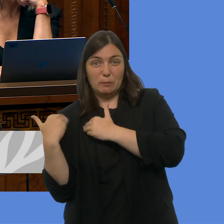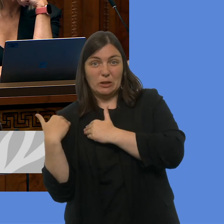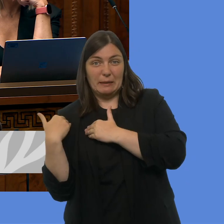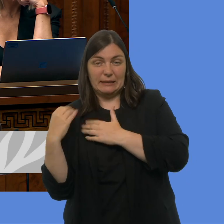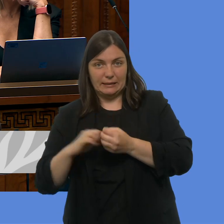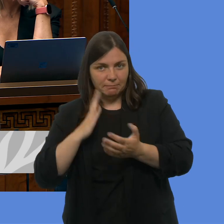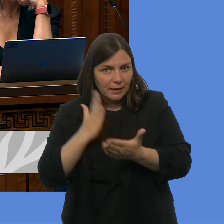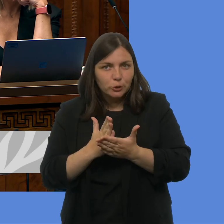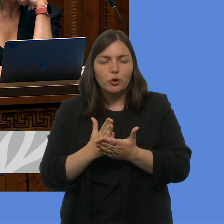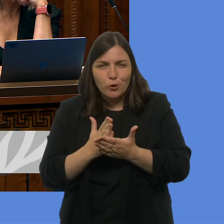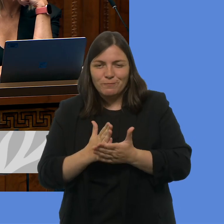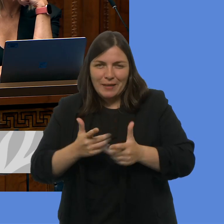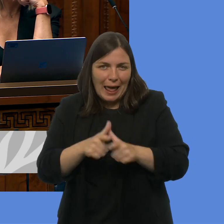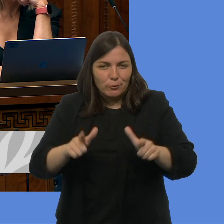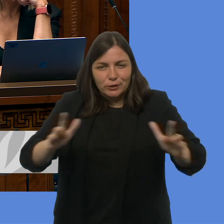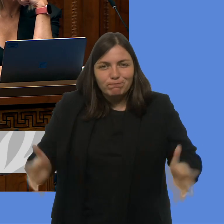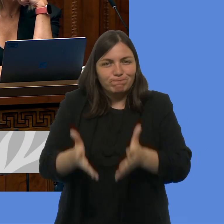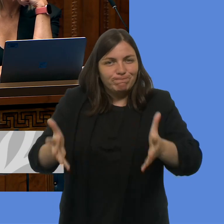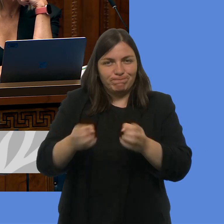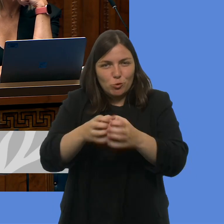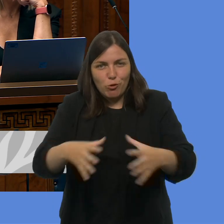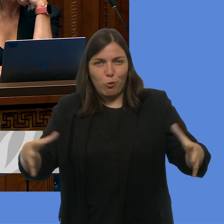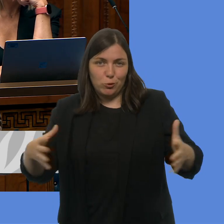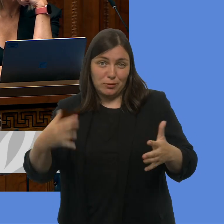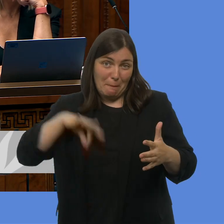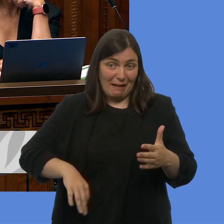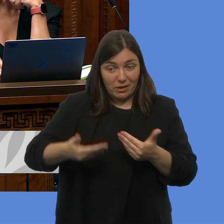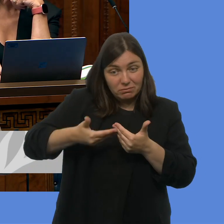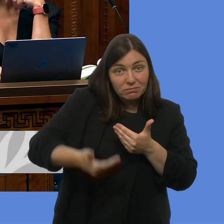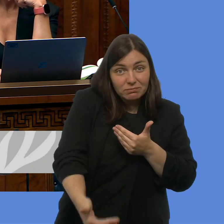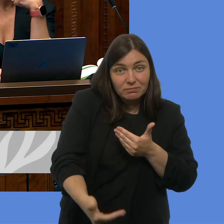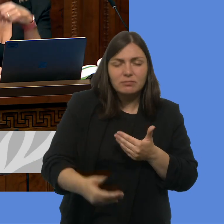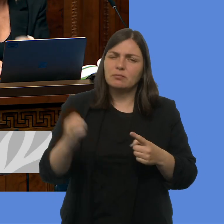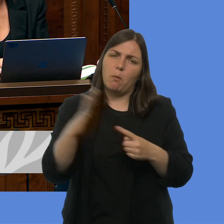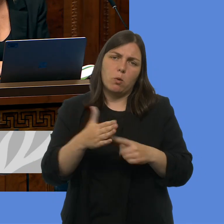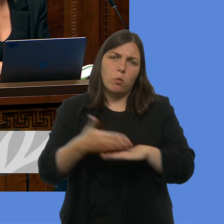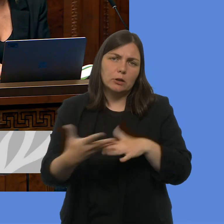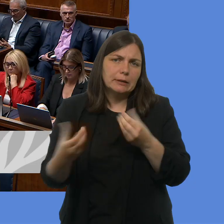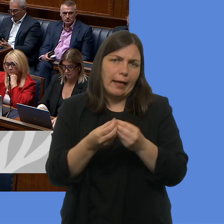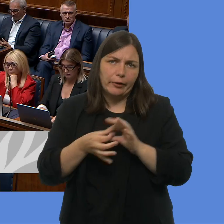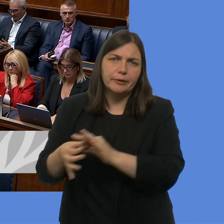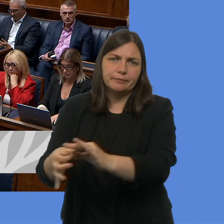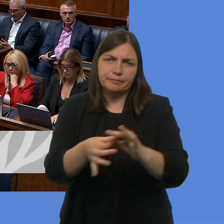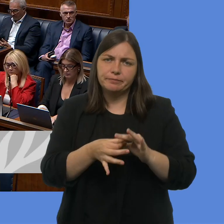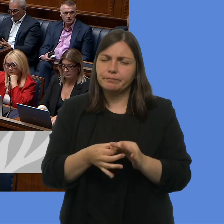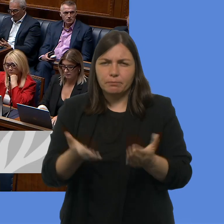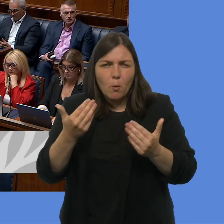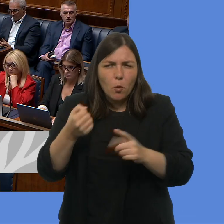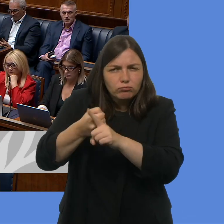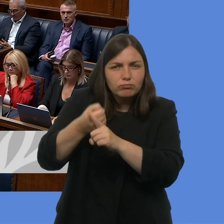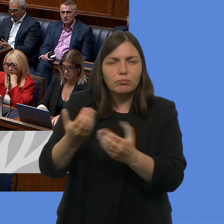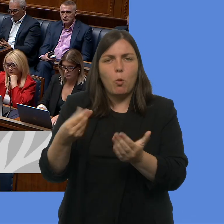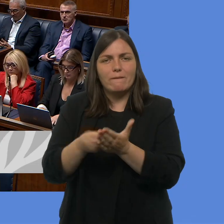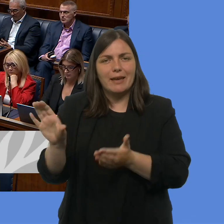language grows for generations to come. So we need to work together to make sure that we do that and ensure that it is invested in. Jerry Kelly